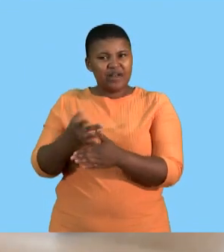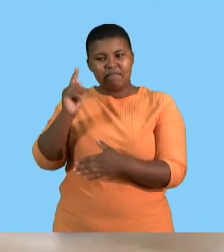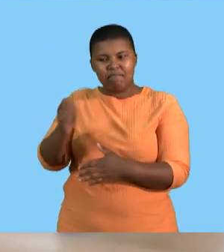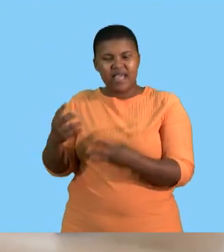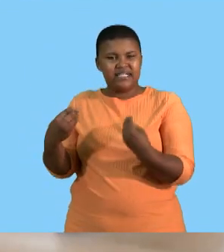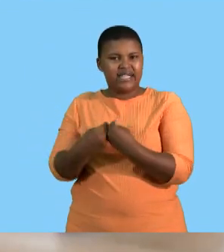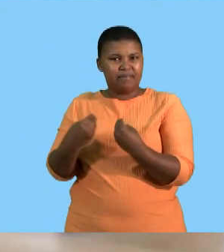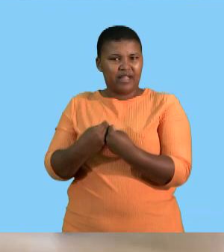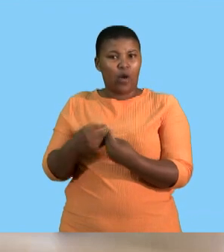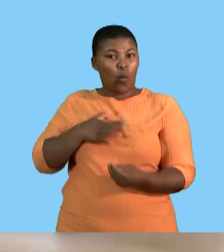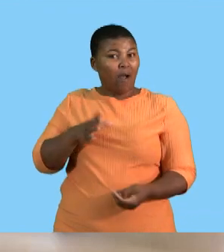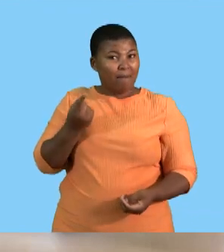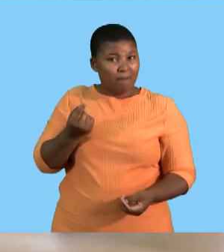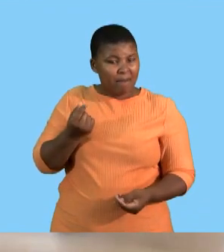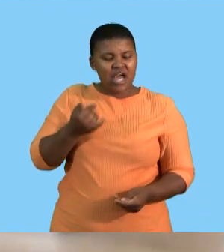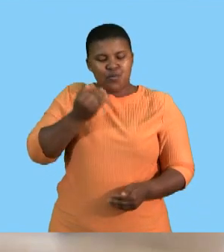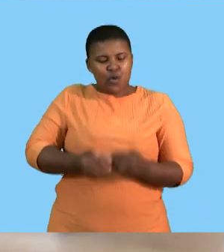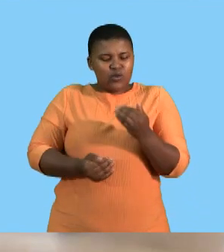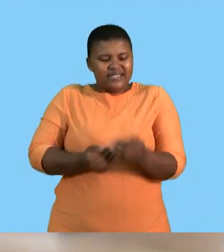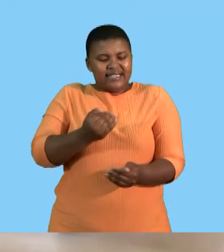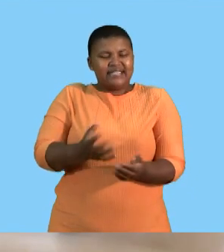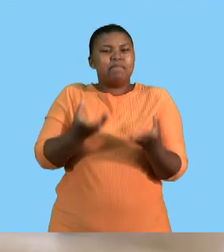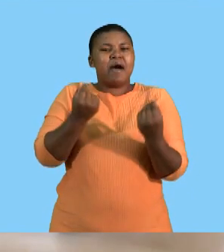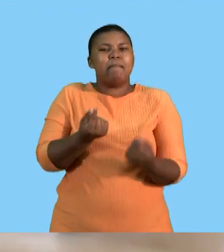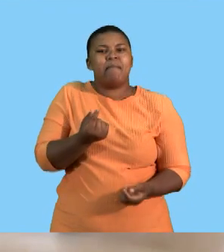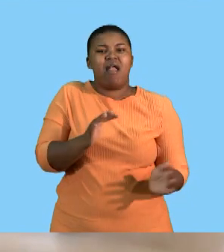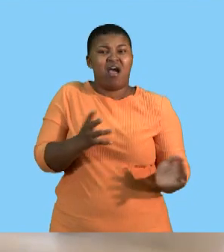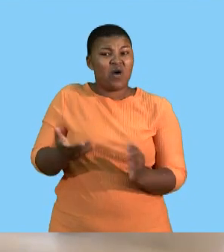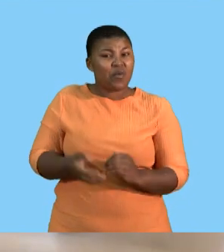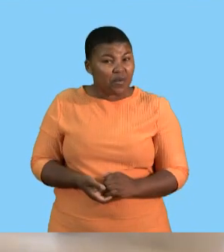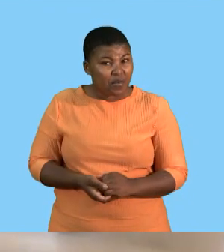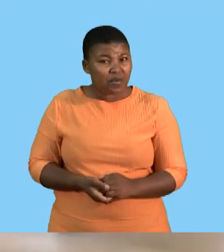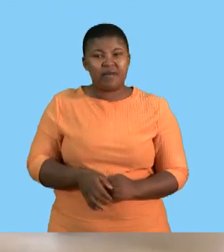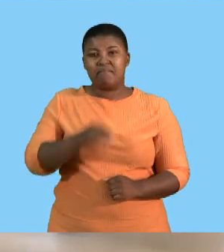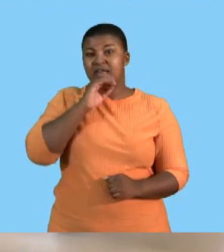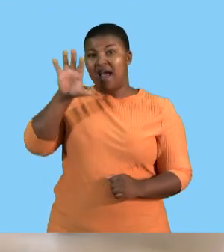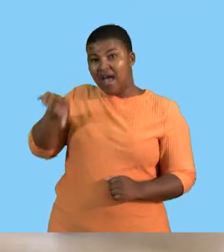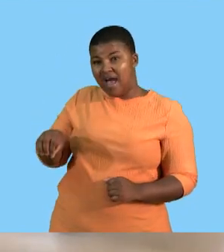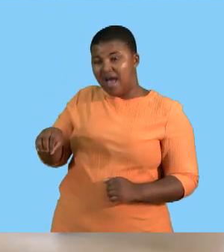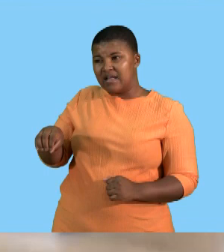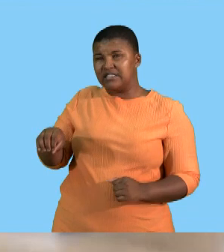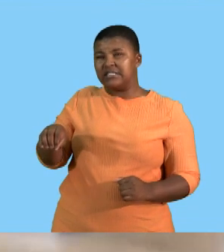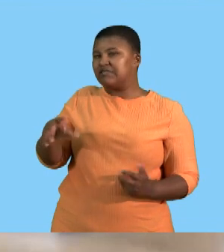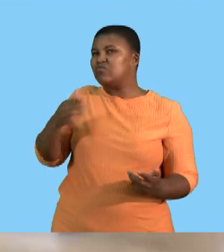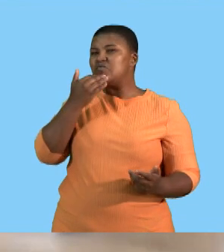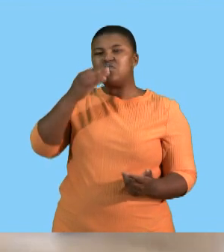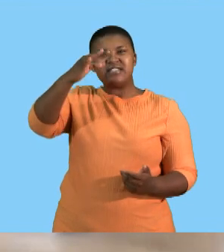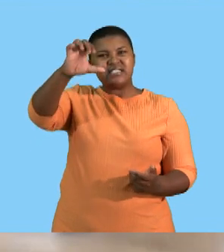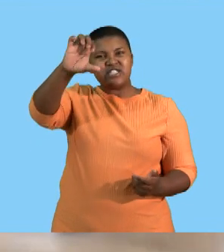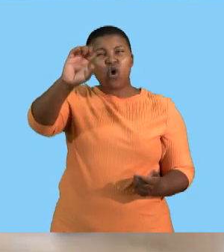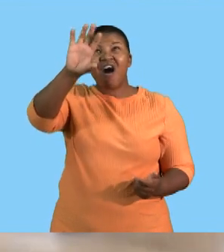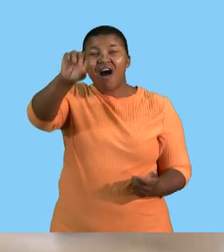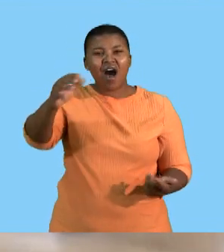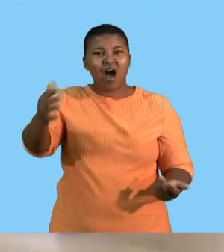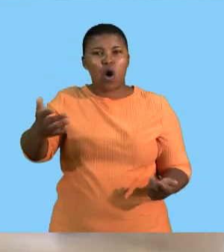we want to have a bill paid by the financial function, we want to get some money. What is the